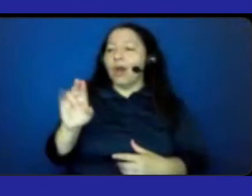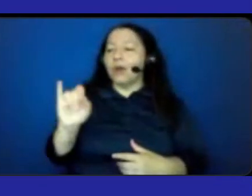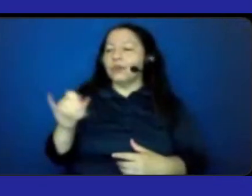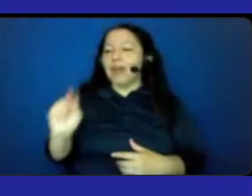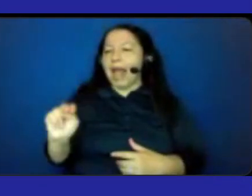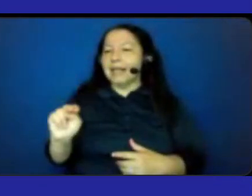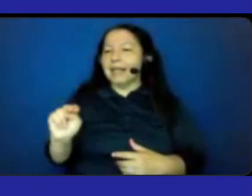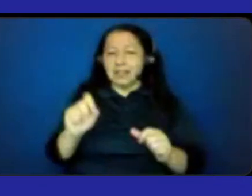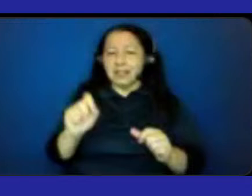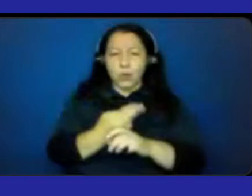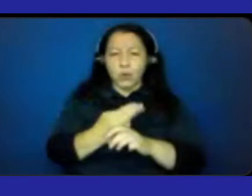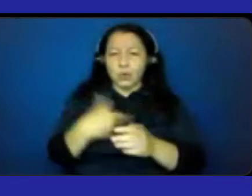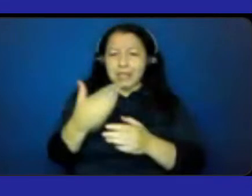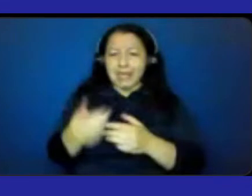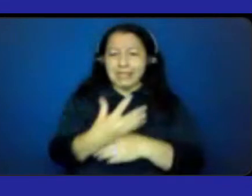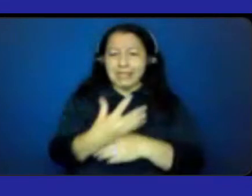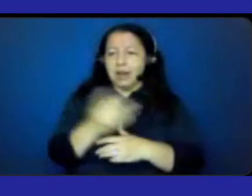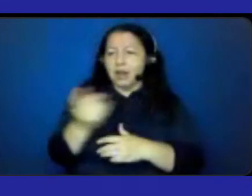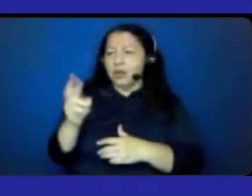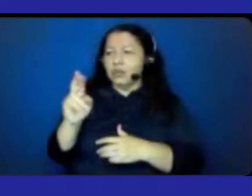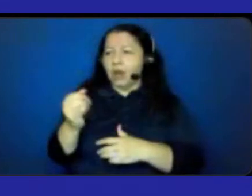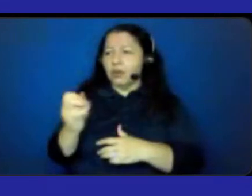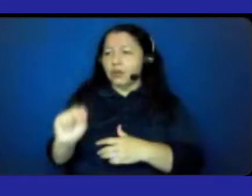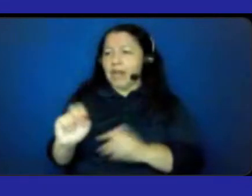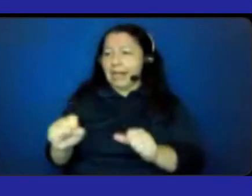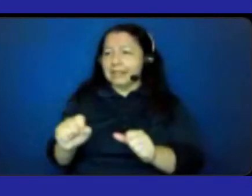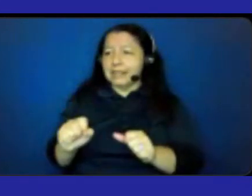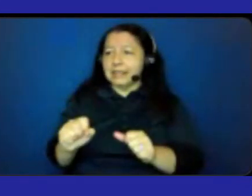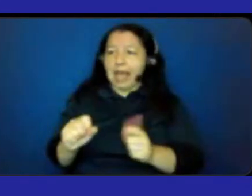the next slide, and Dr. Jackson can take it from here.